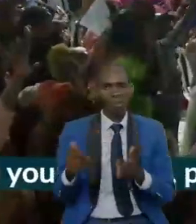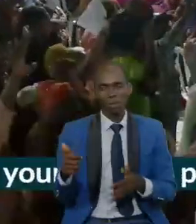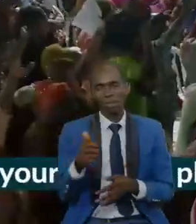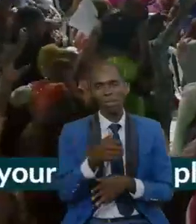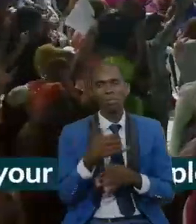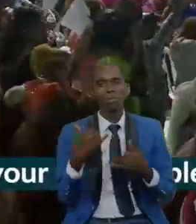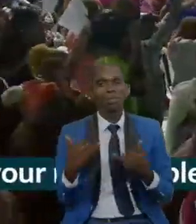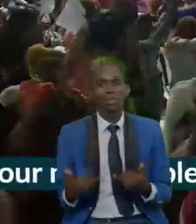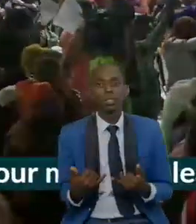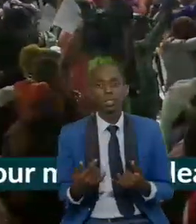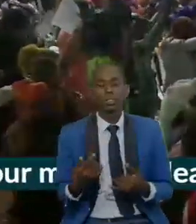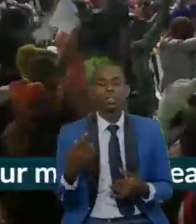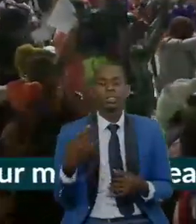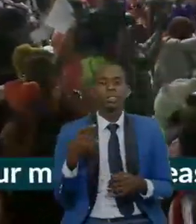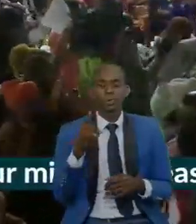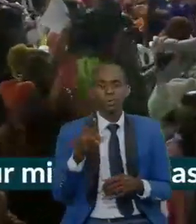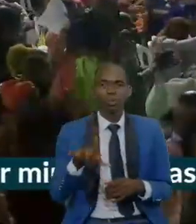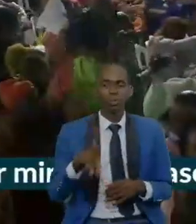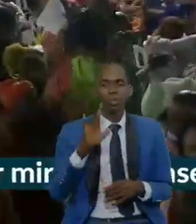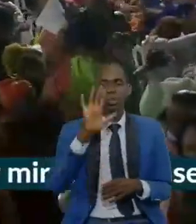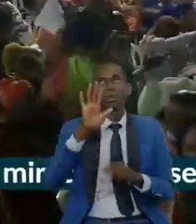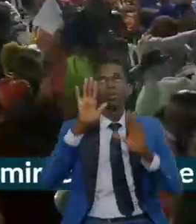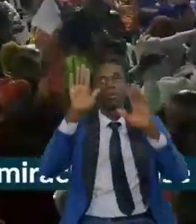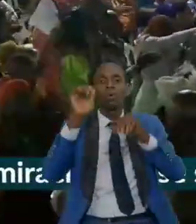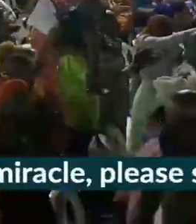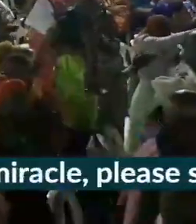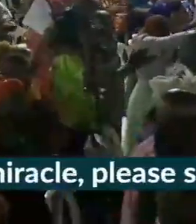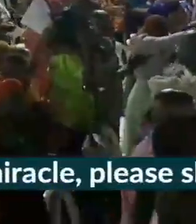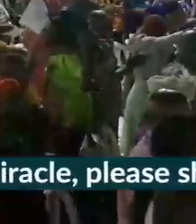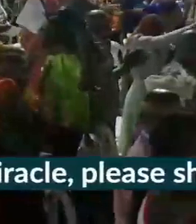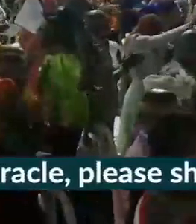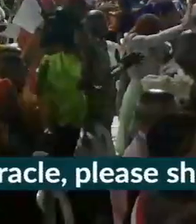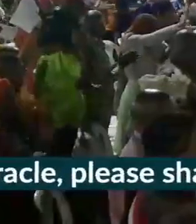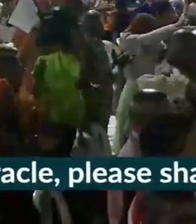You'll find your miracle is right there.